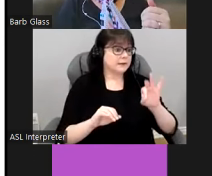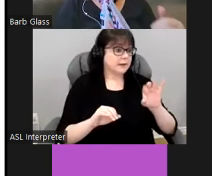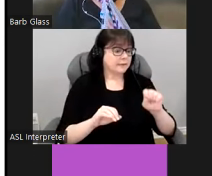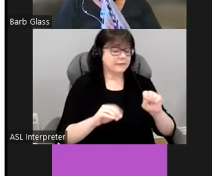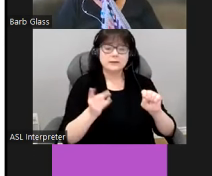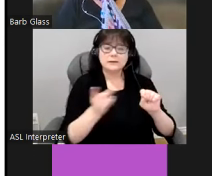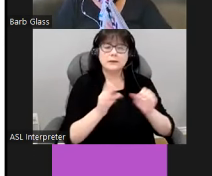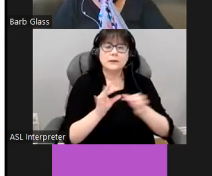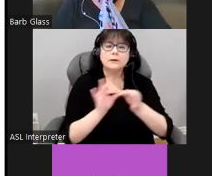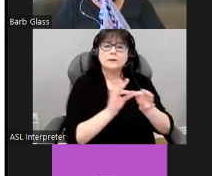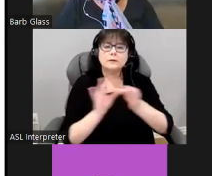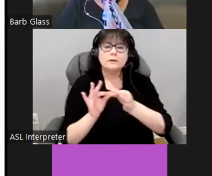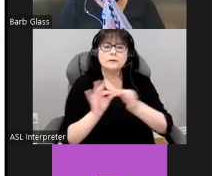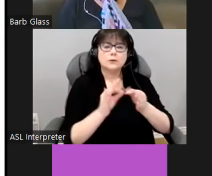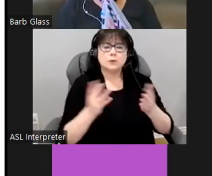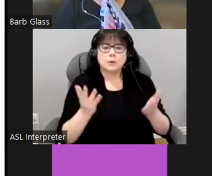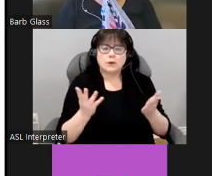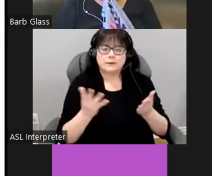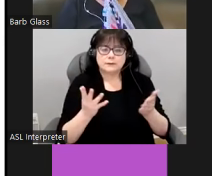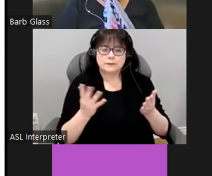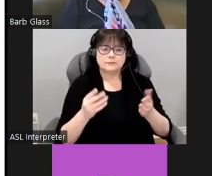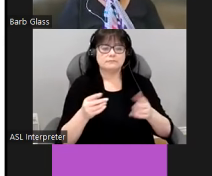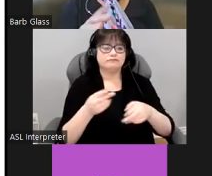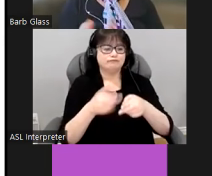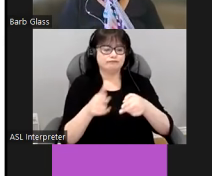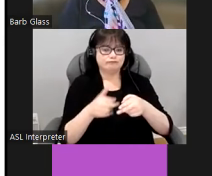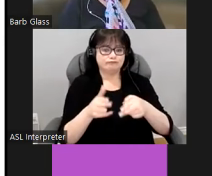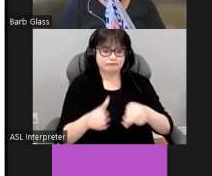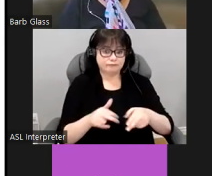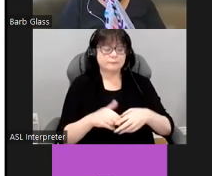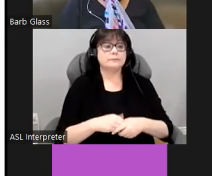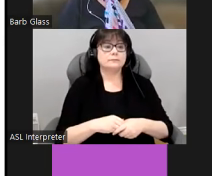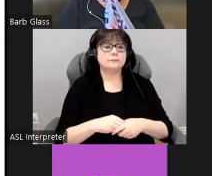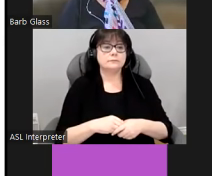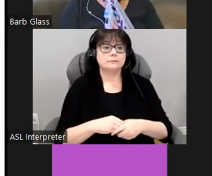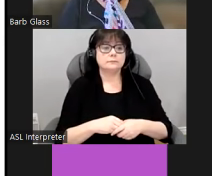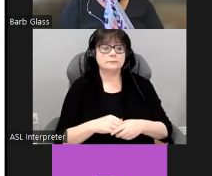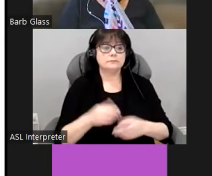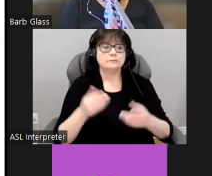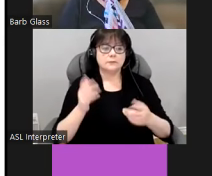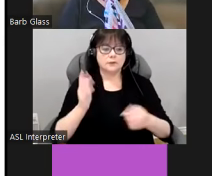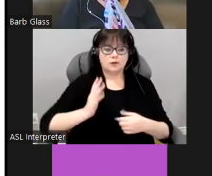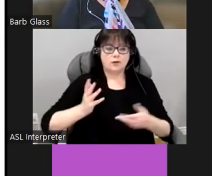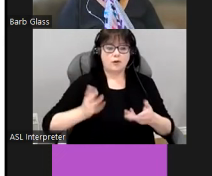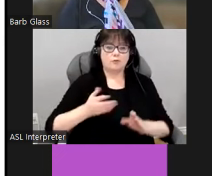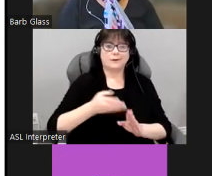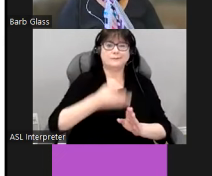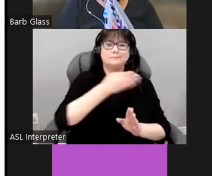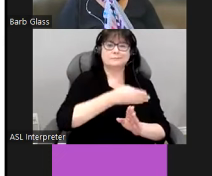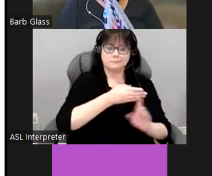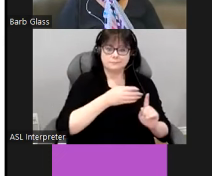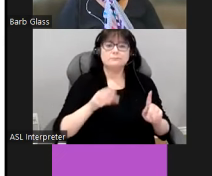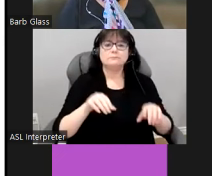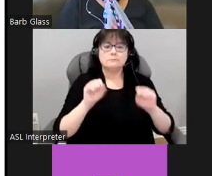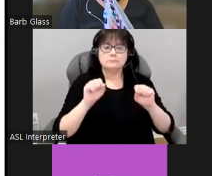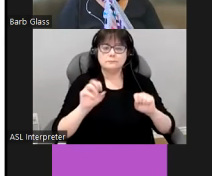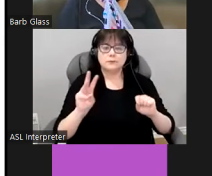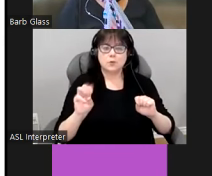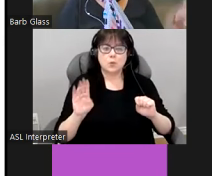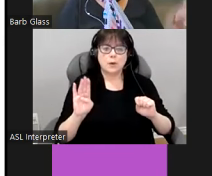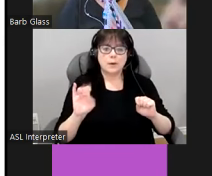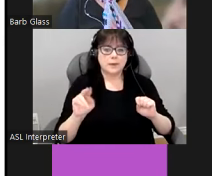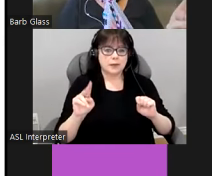OALCF framework. We did a webinar on this earlier in the year, and